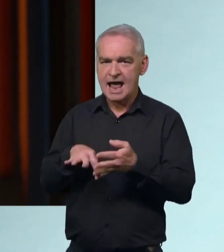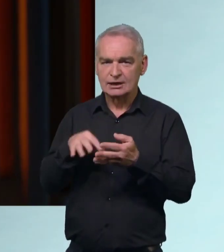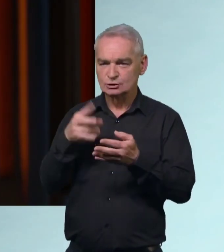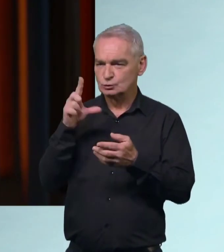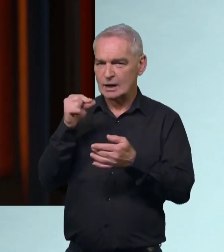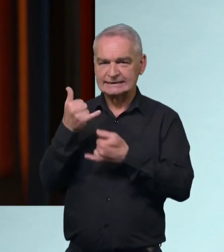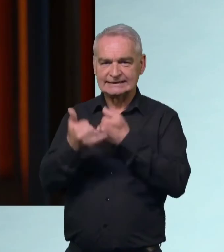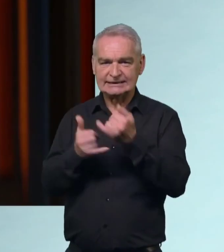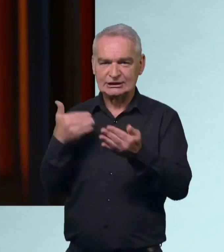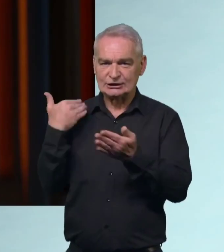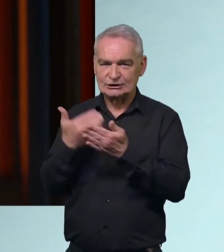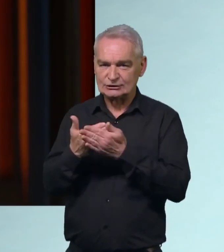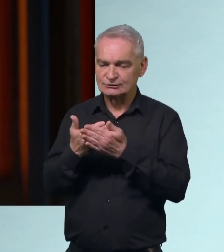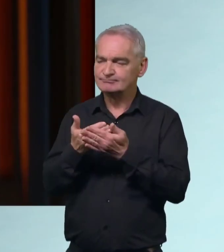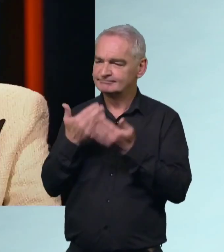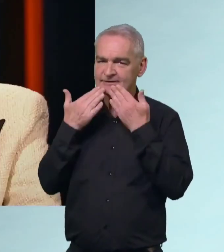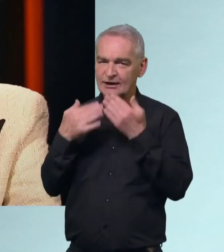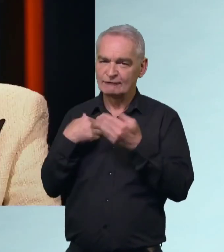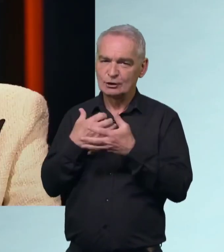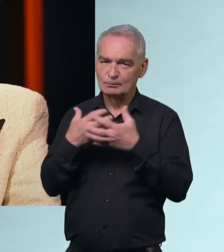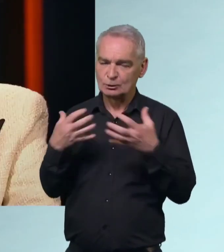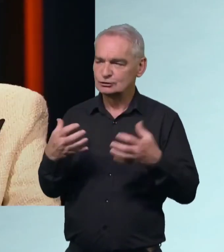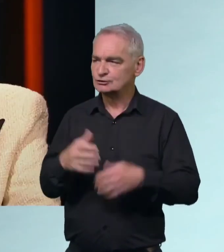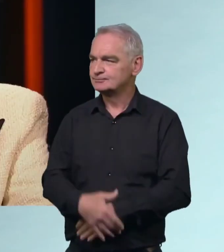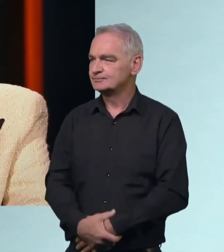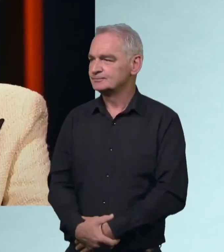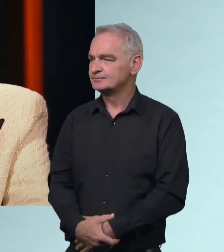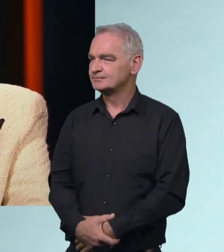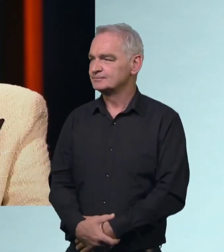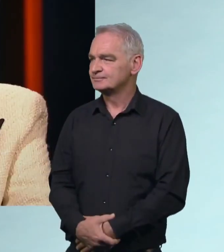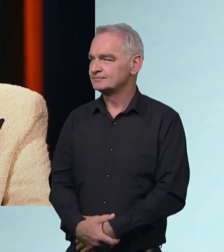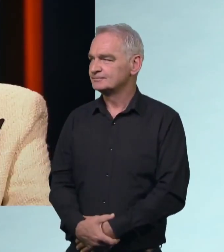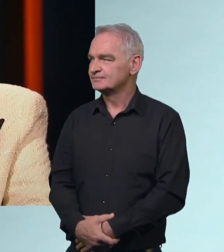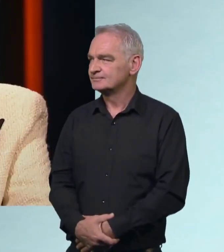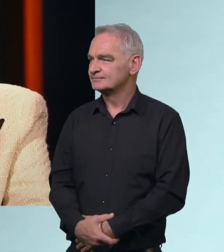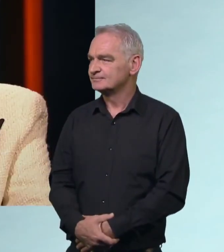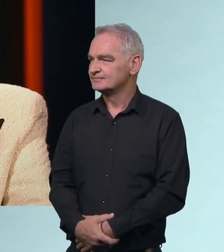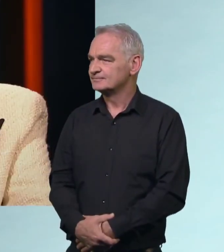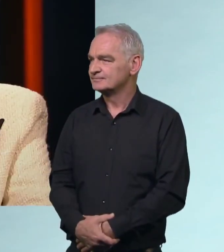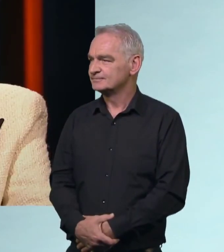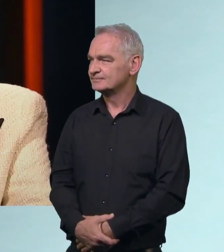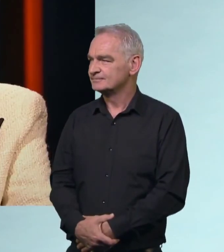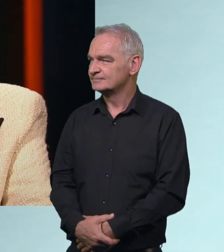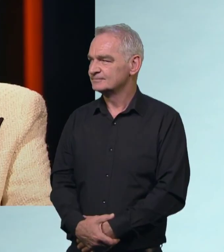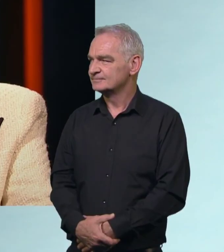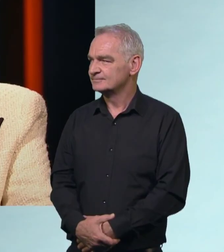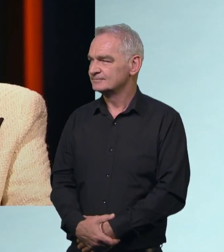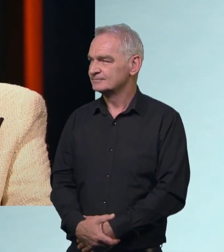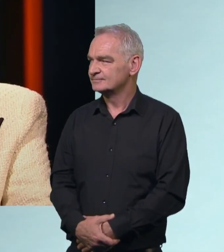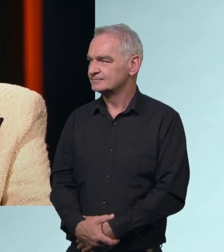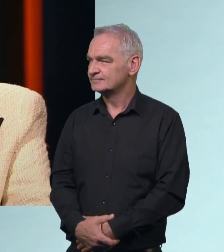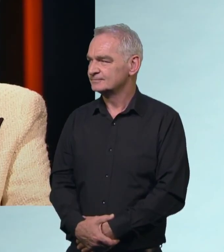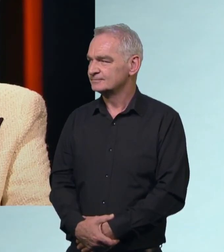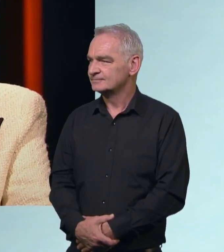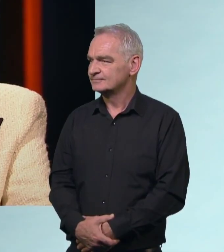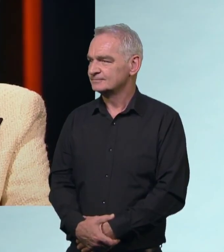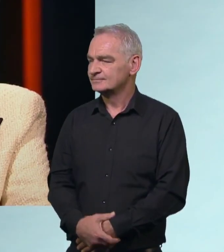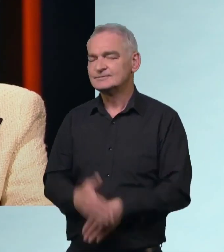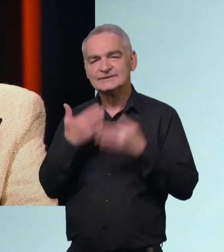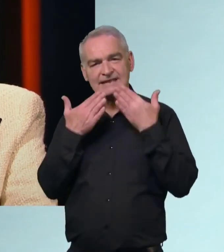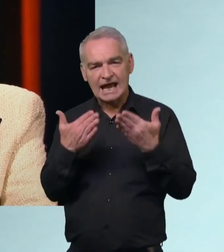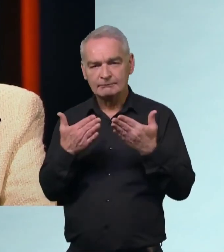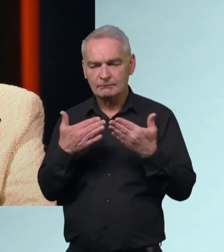that you did for us over the past couple of decades. Mary, thank you so much. Thank